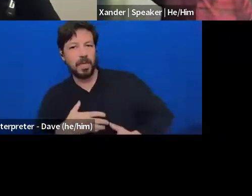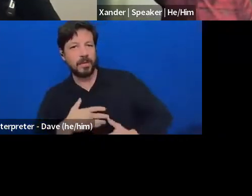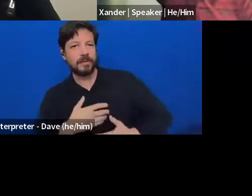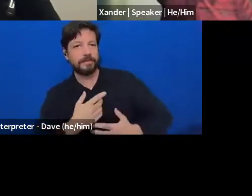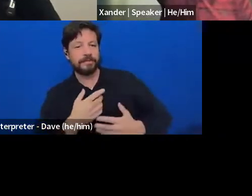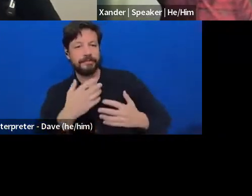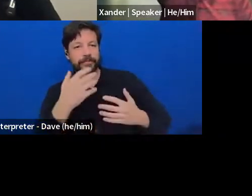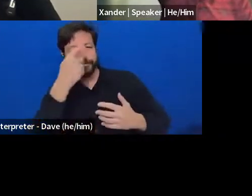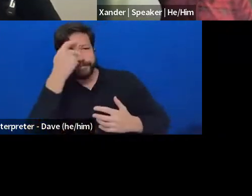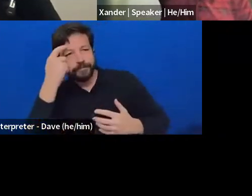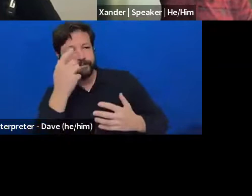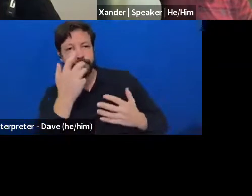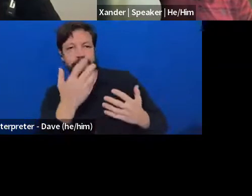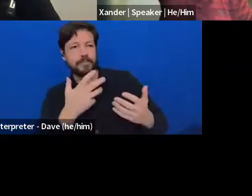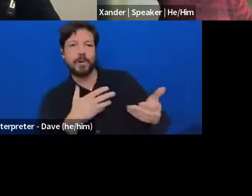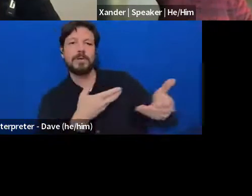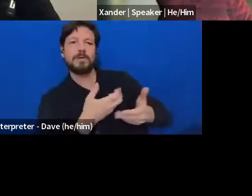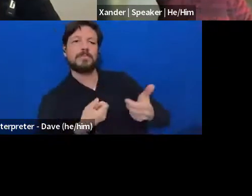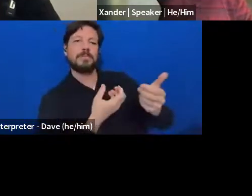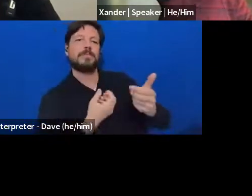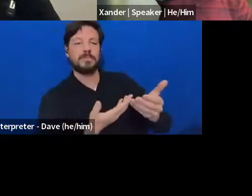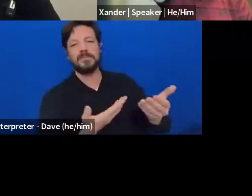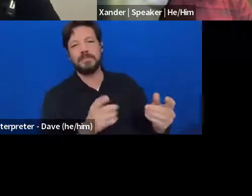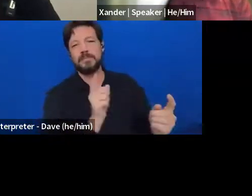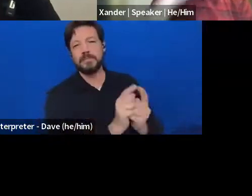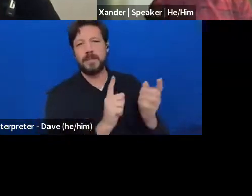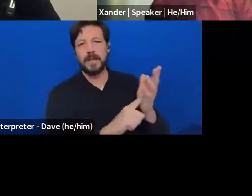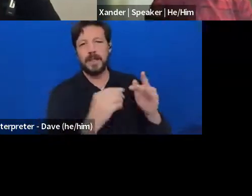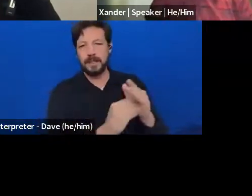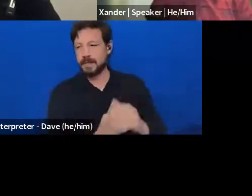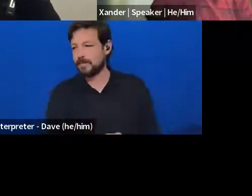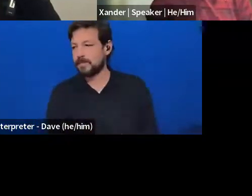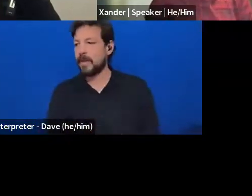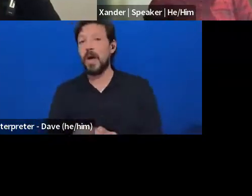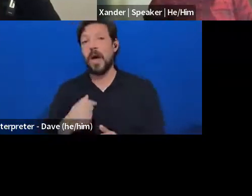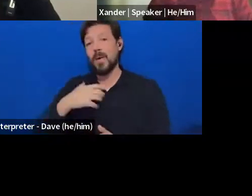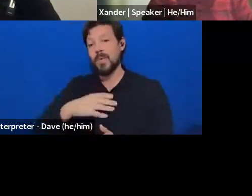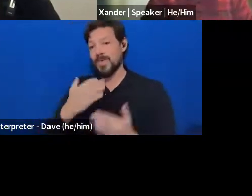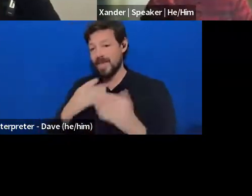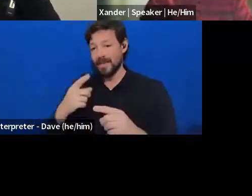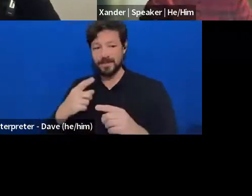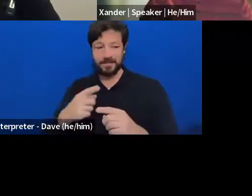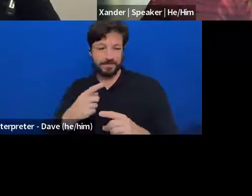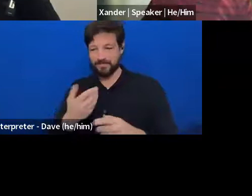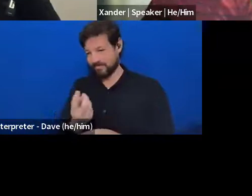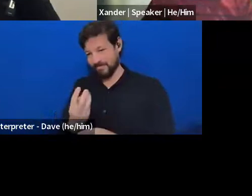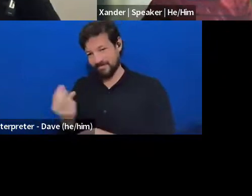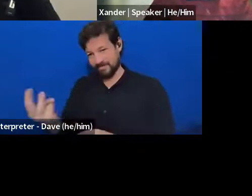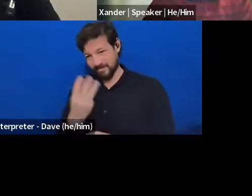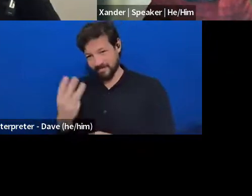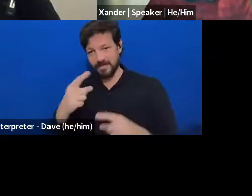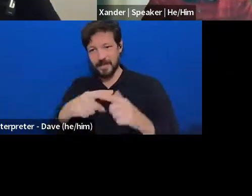and you wanted to have a discussion. First and foremost, I would like to thank Xander, Isabel and Emily tonight for